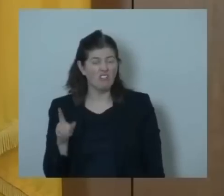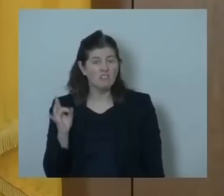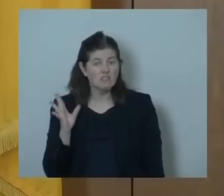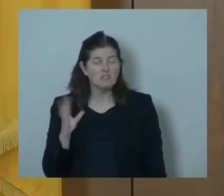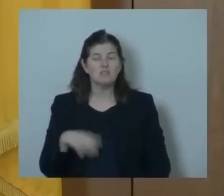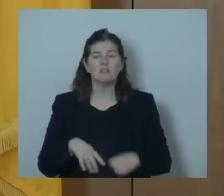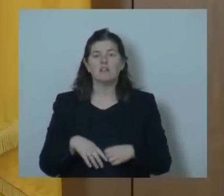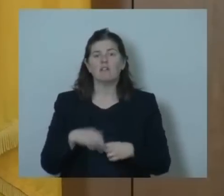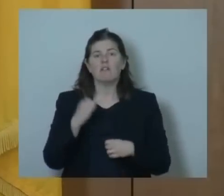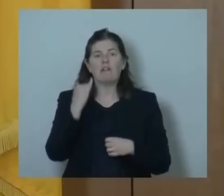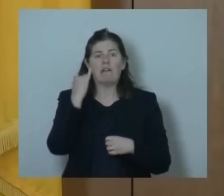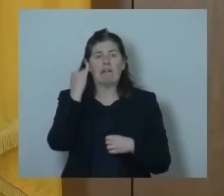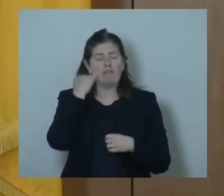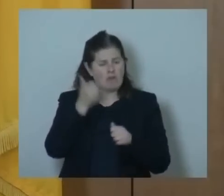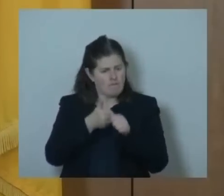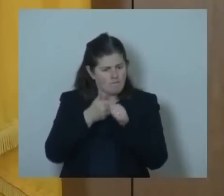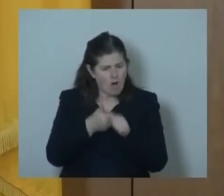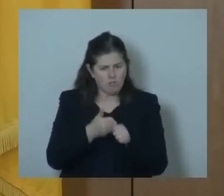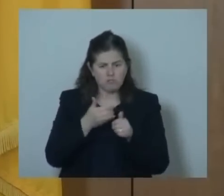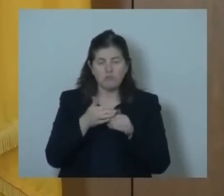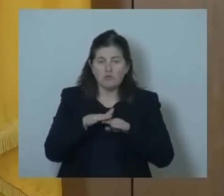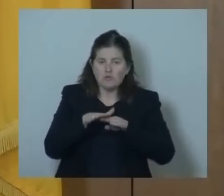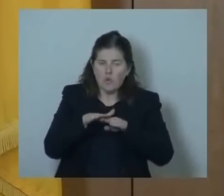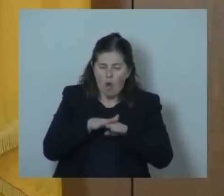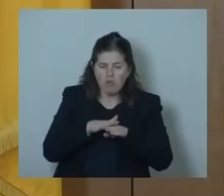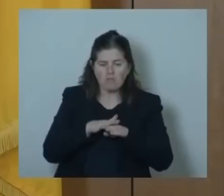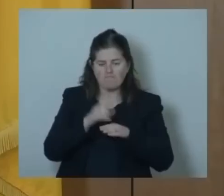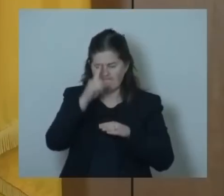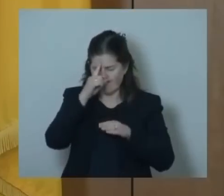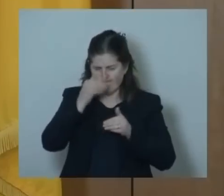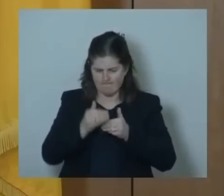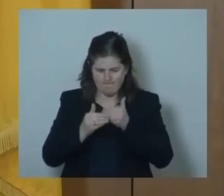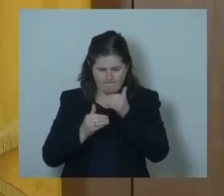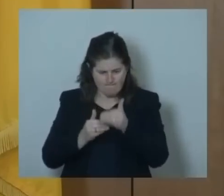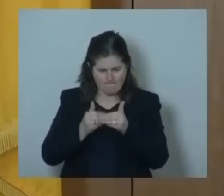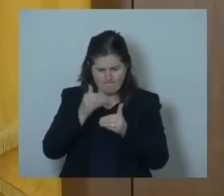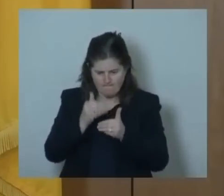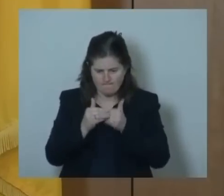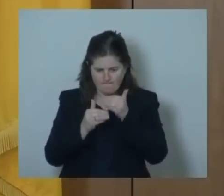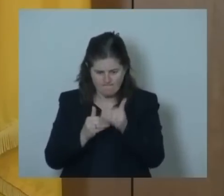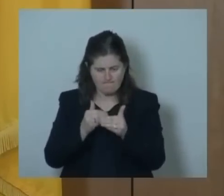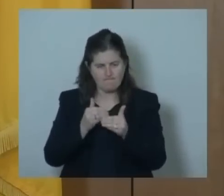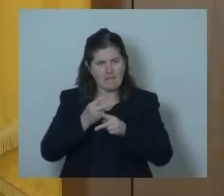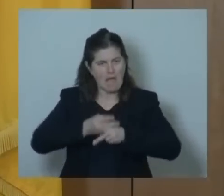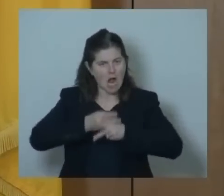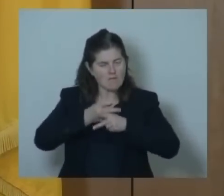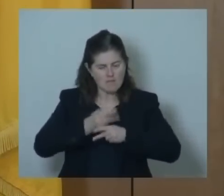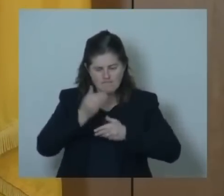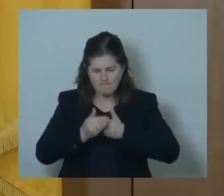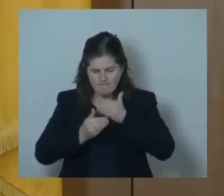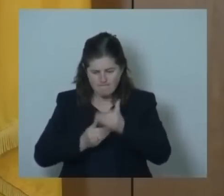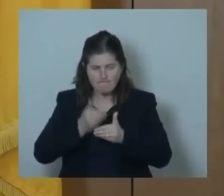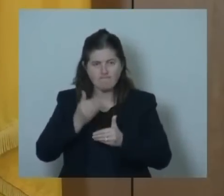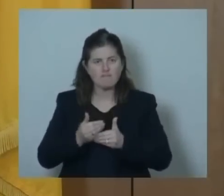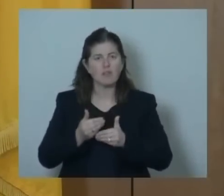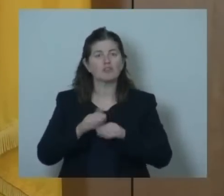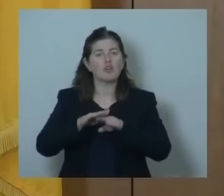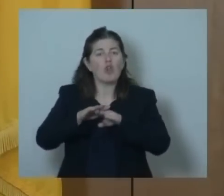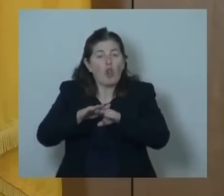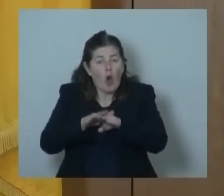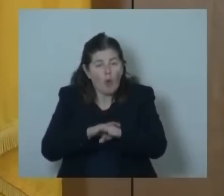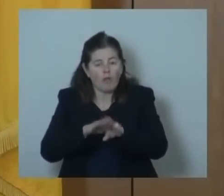And if we just stay the course, slowly, methodically, practically, prudently, ease these